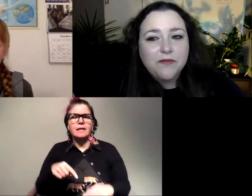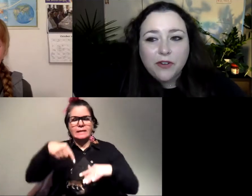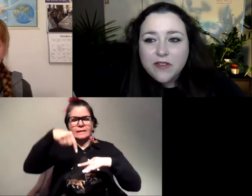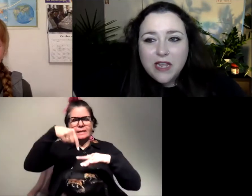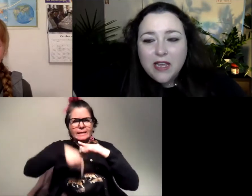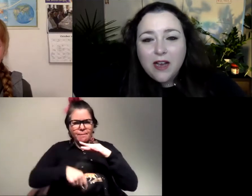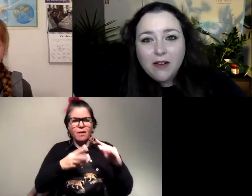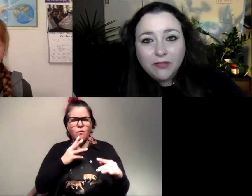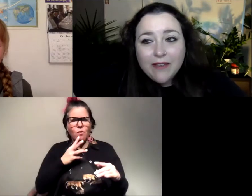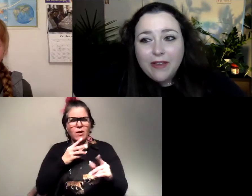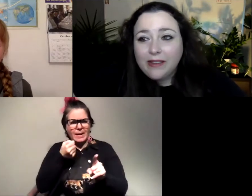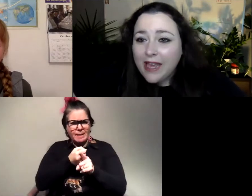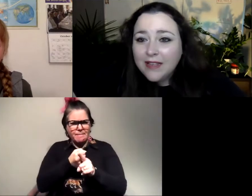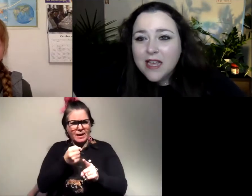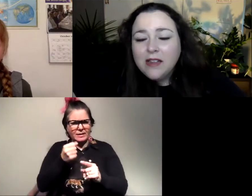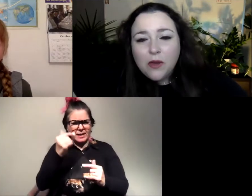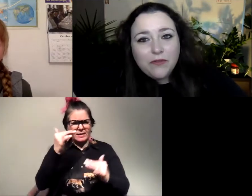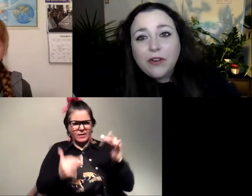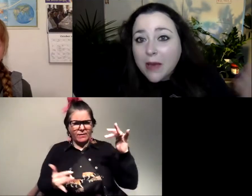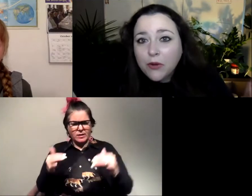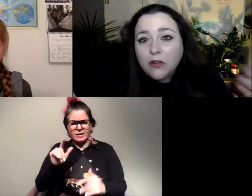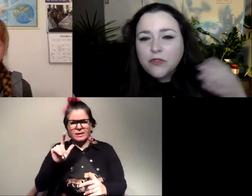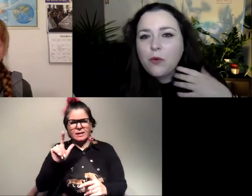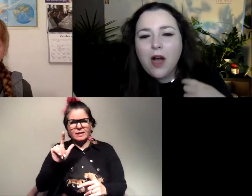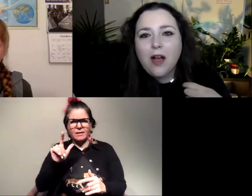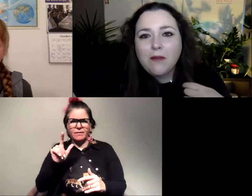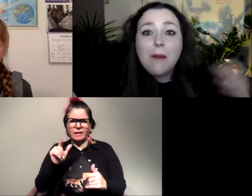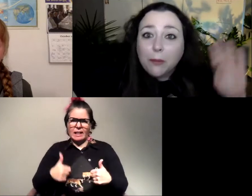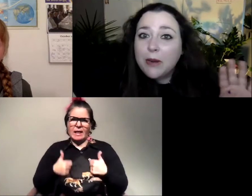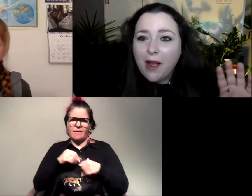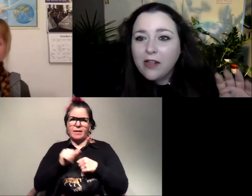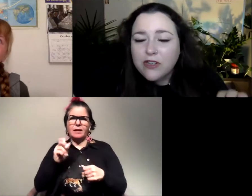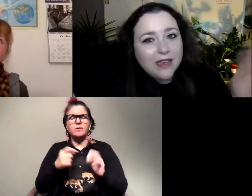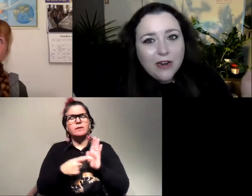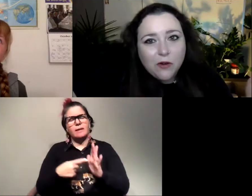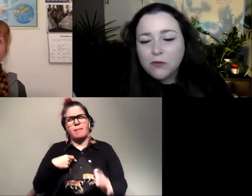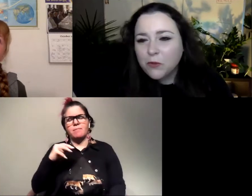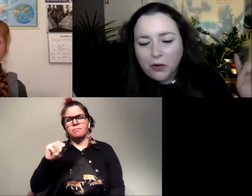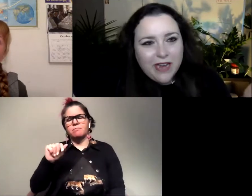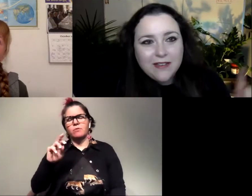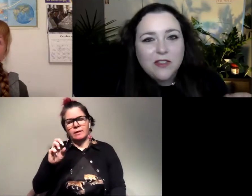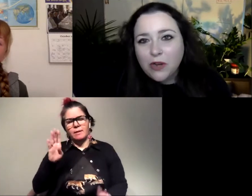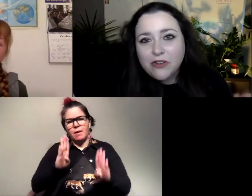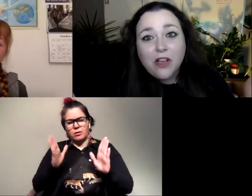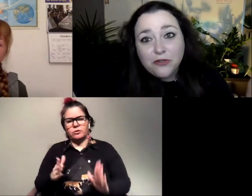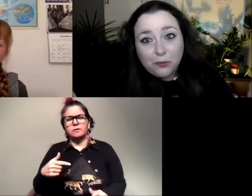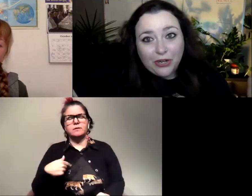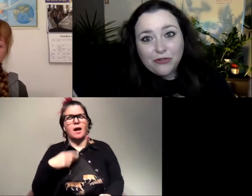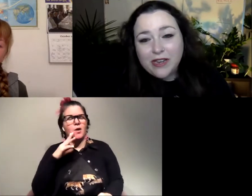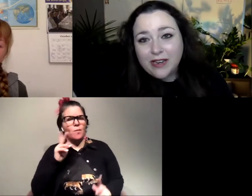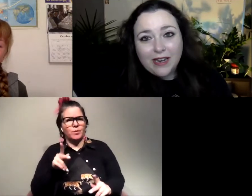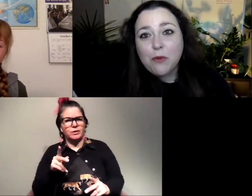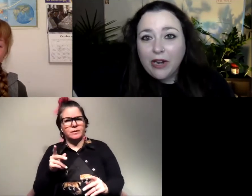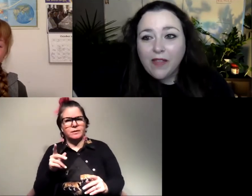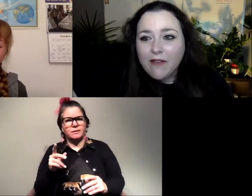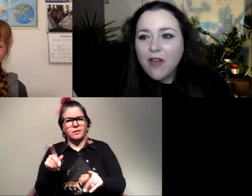the diversity of life in lakes? For example, so I'm a marine biologist, and I know the person asking this question is also super